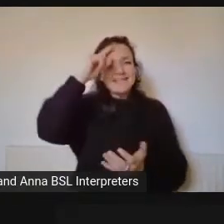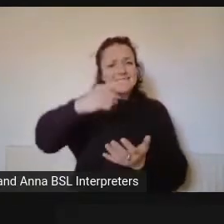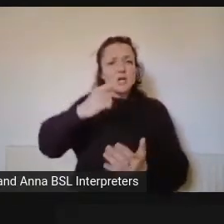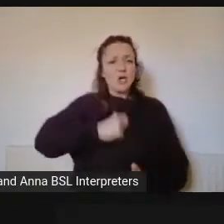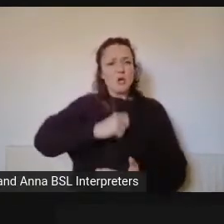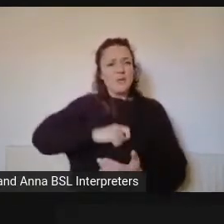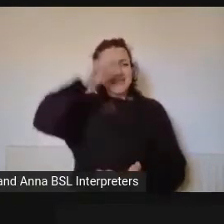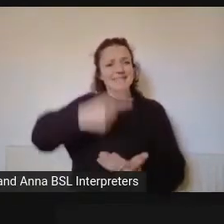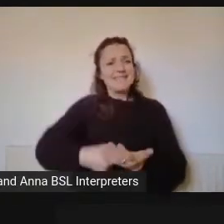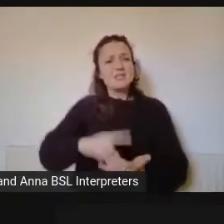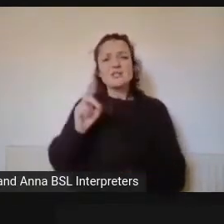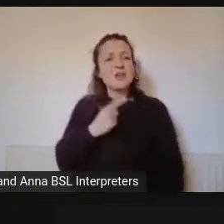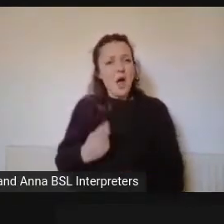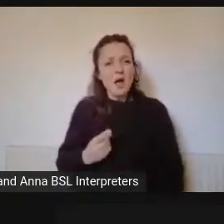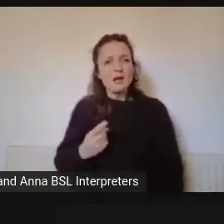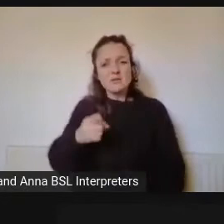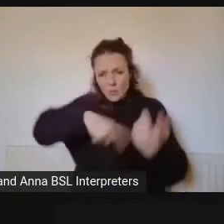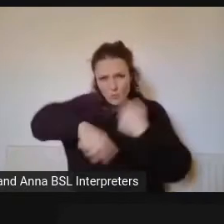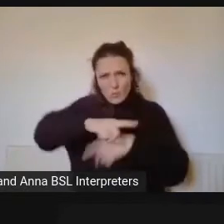quality of